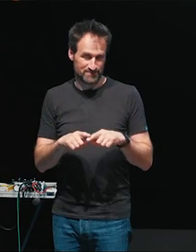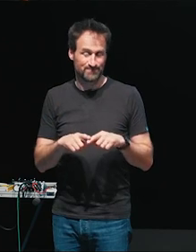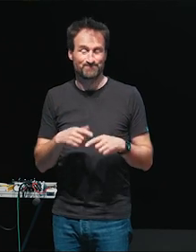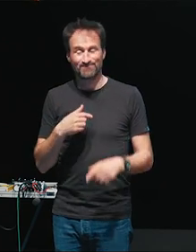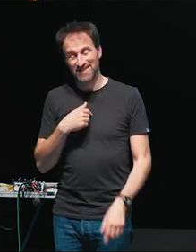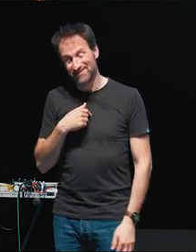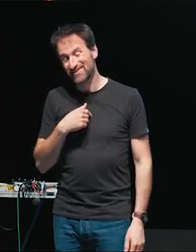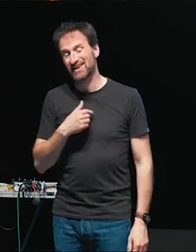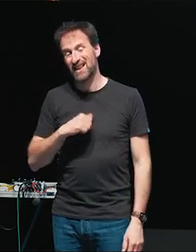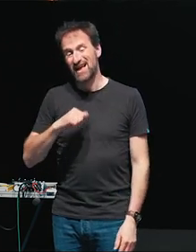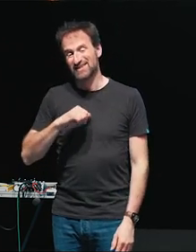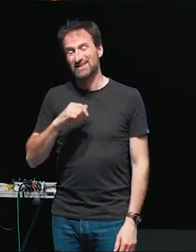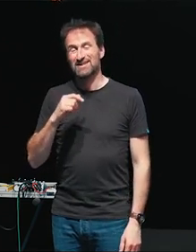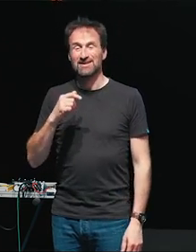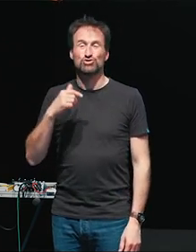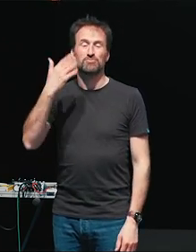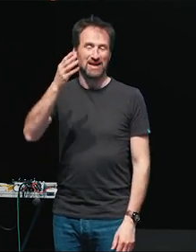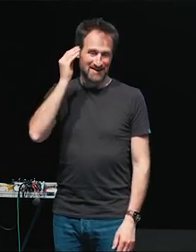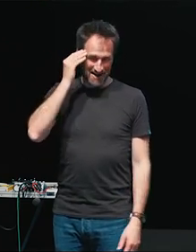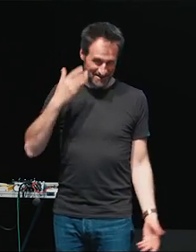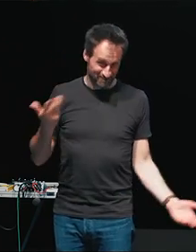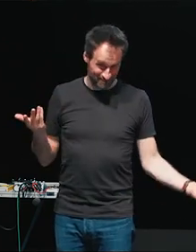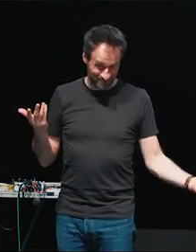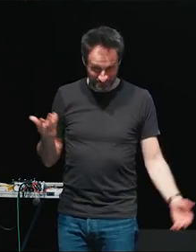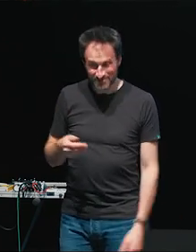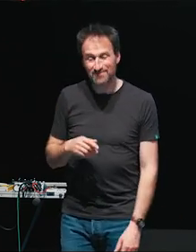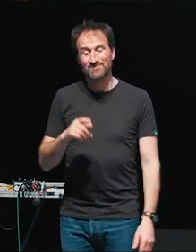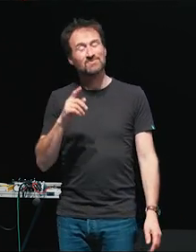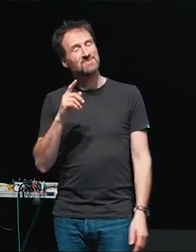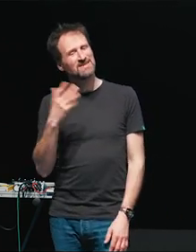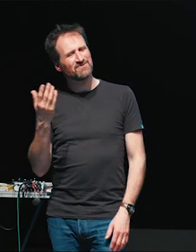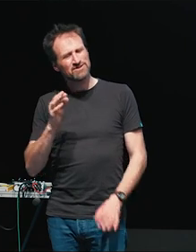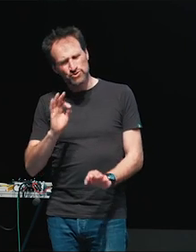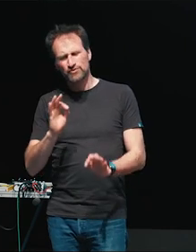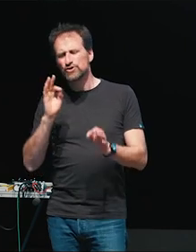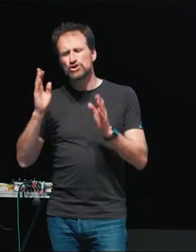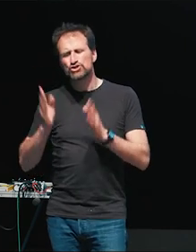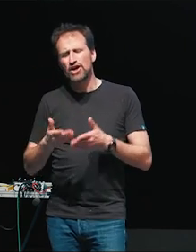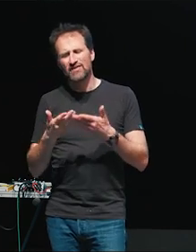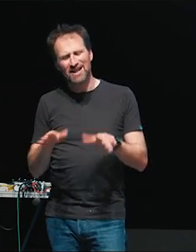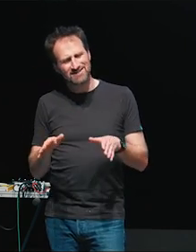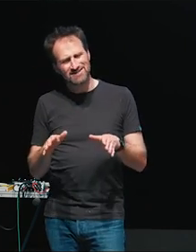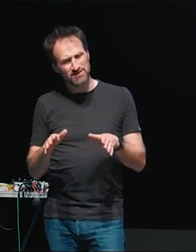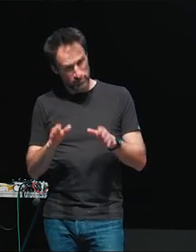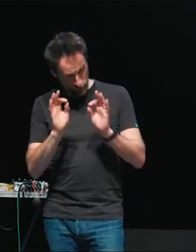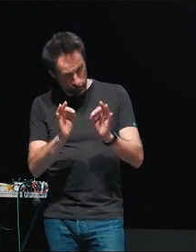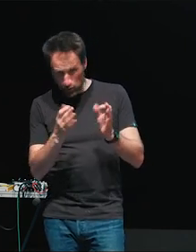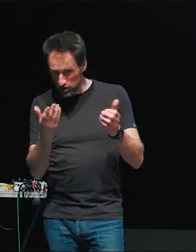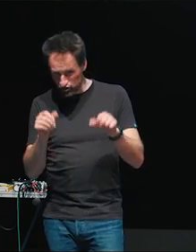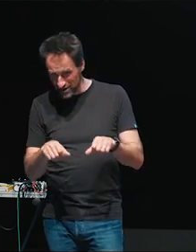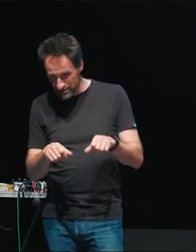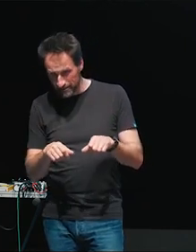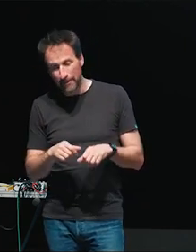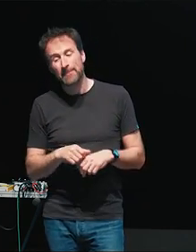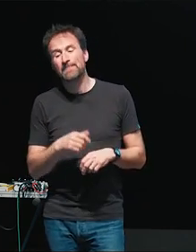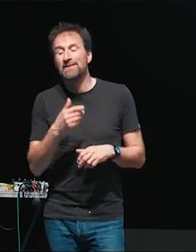So when is serverless a good choice? Good question. It's more efficient for smaller pieces of logic. So